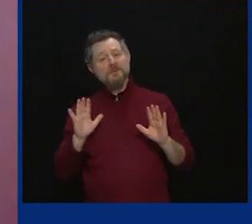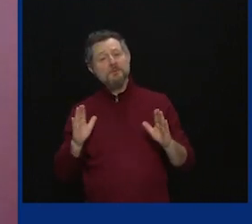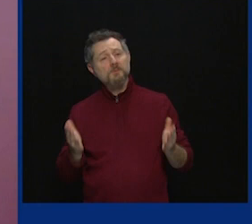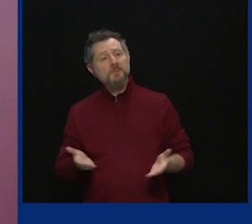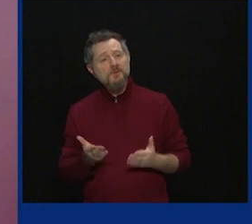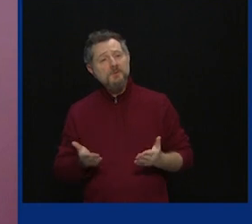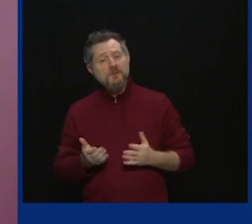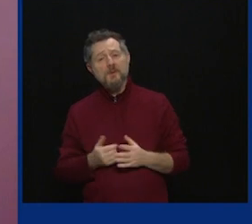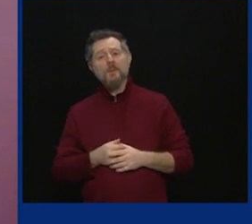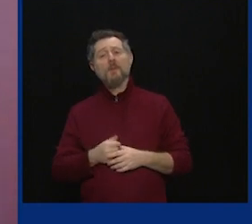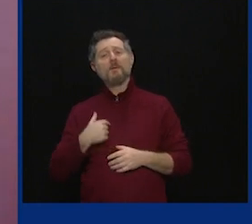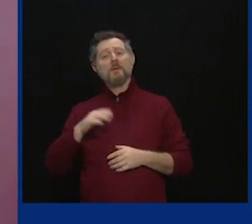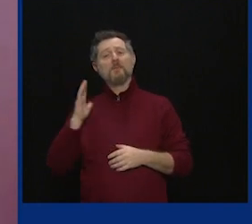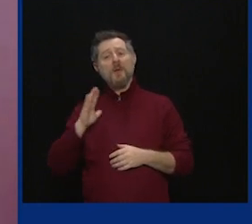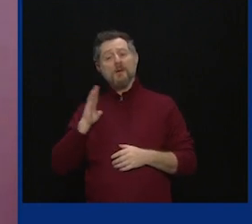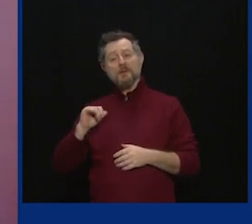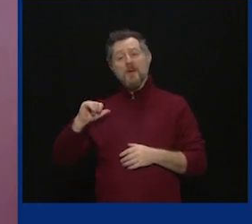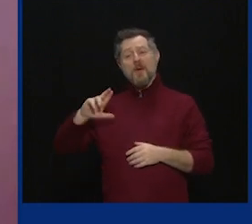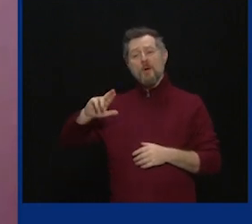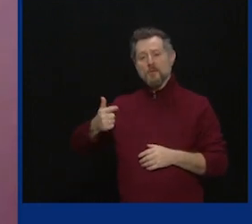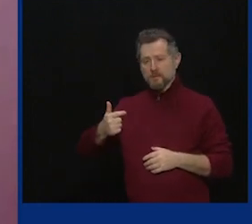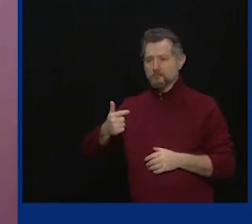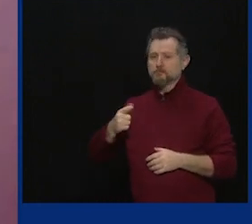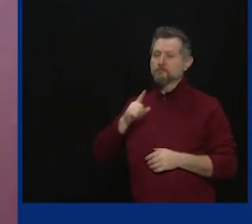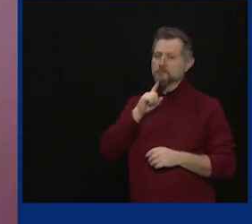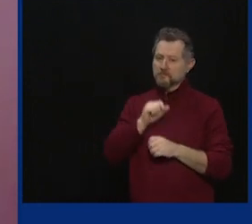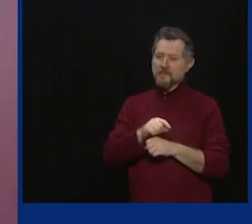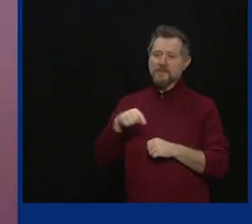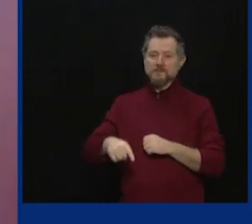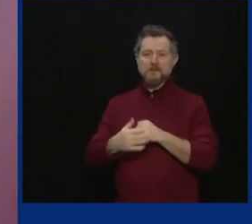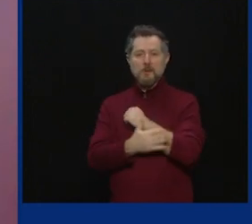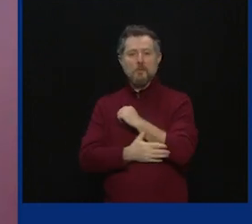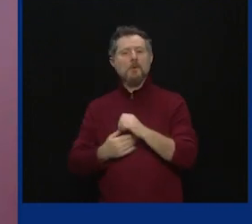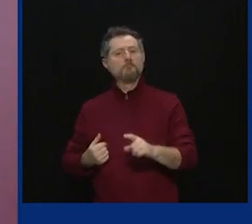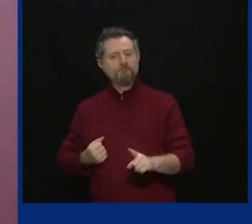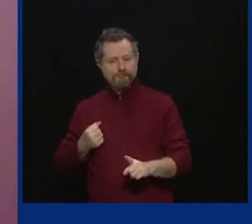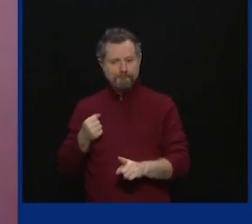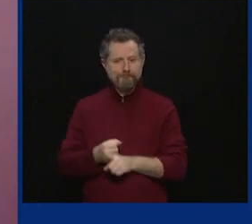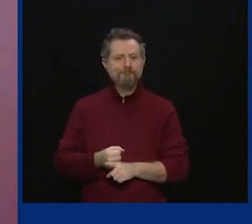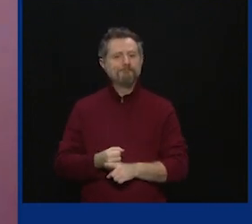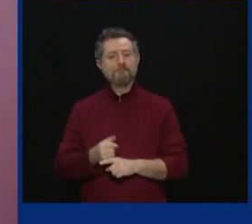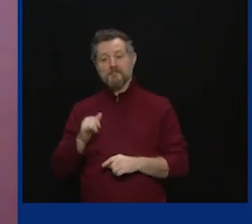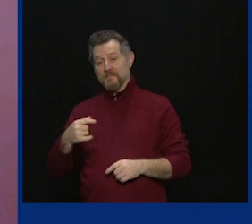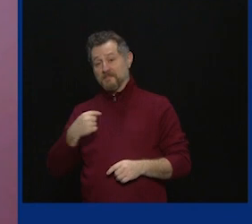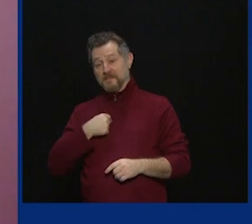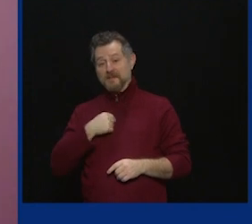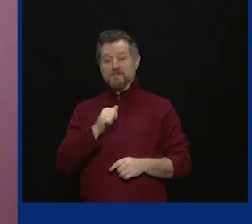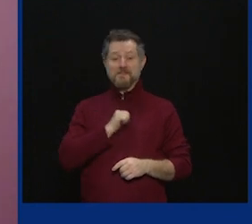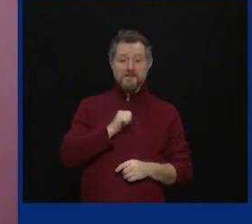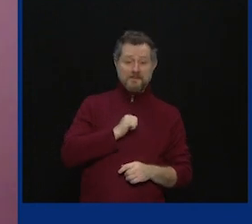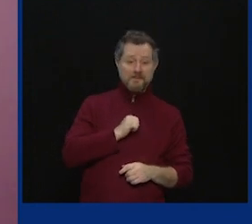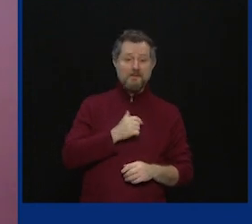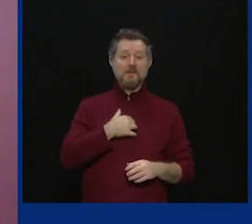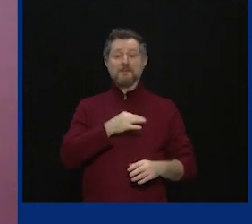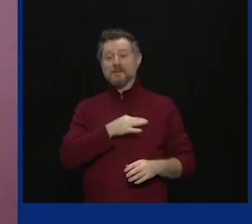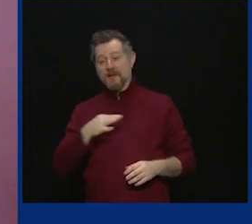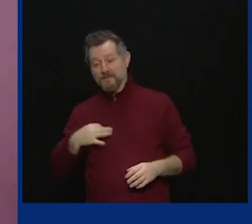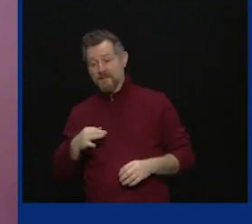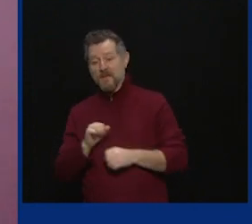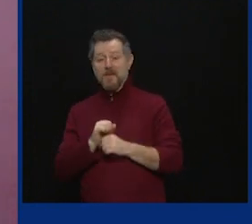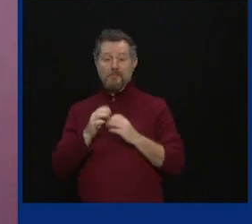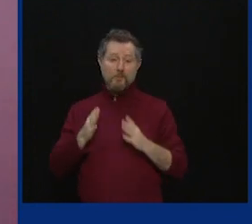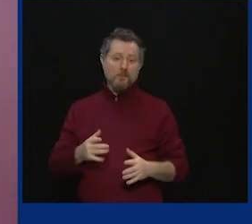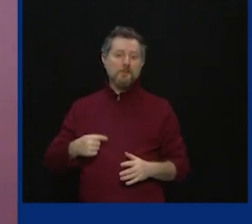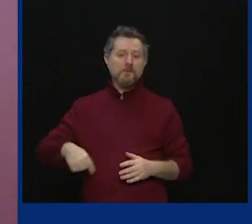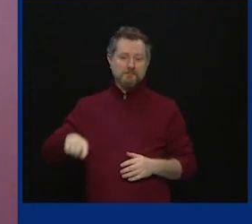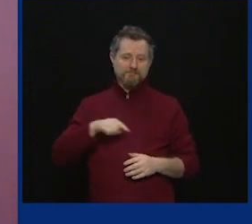it was a time that we decided just as a staff, myself and my employees, to go mask again and to have our customers mask again.